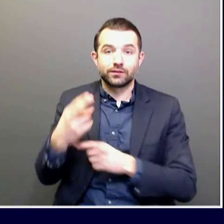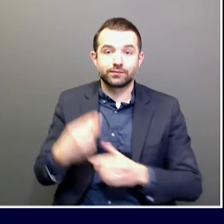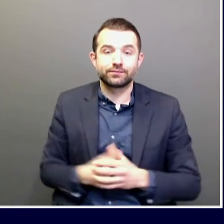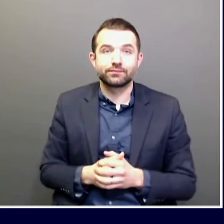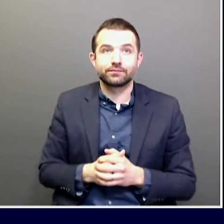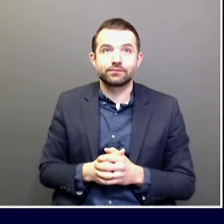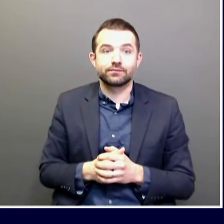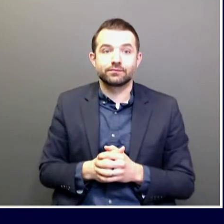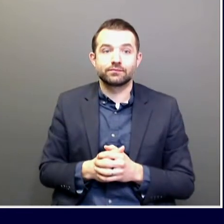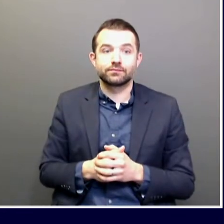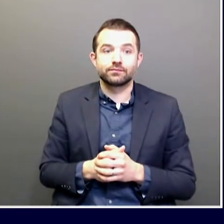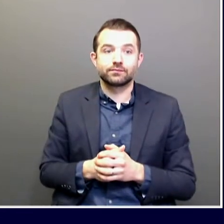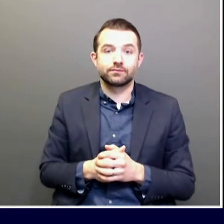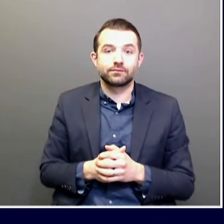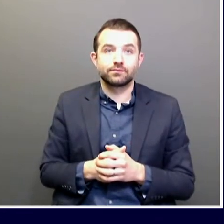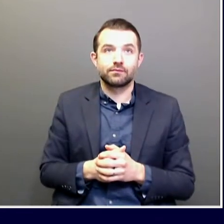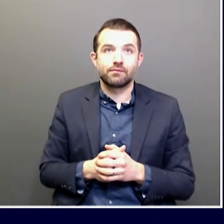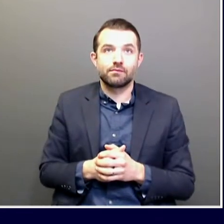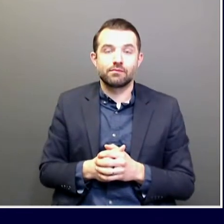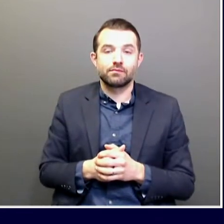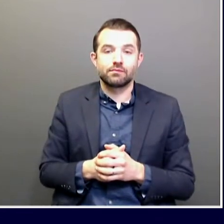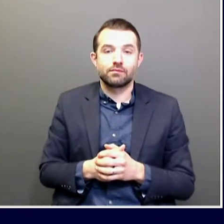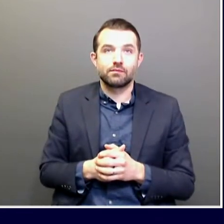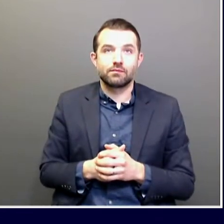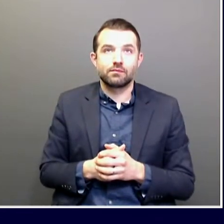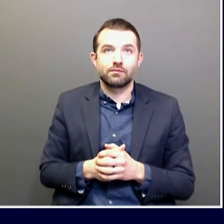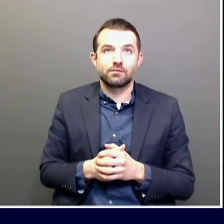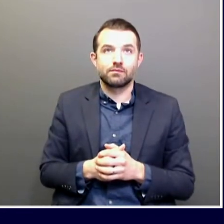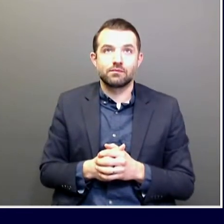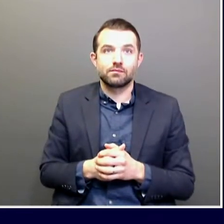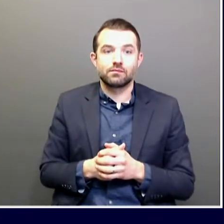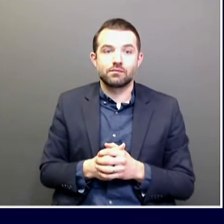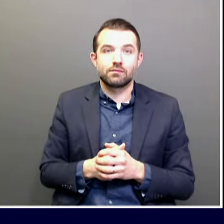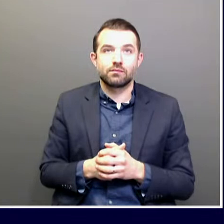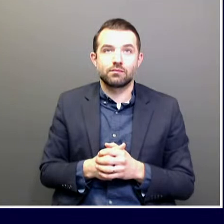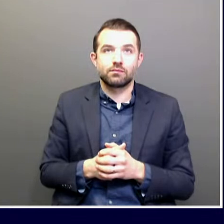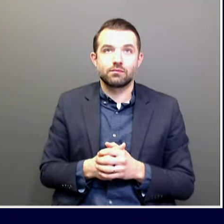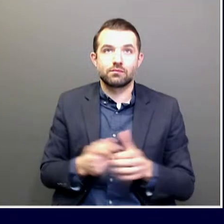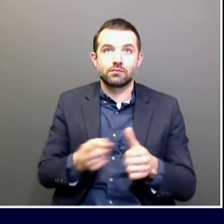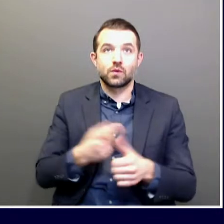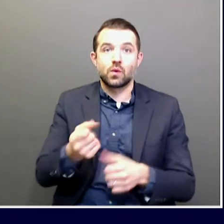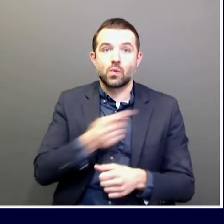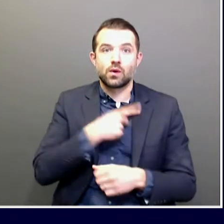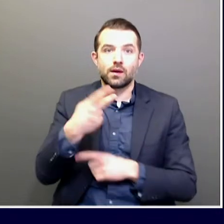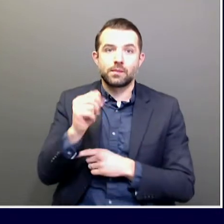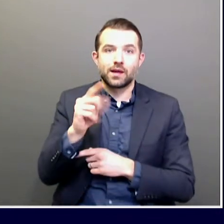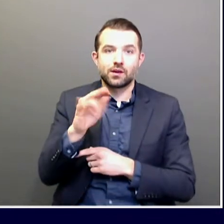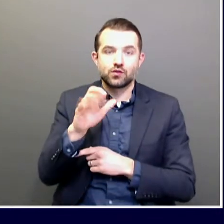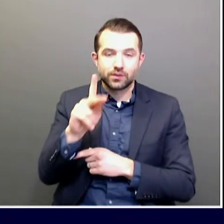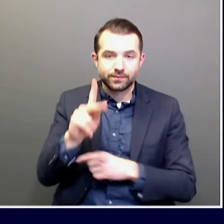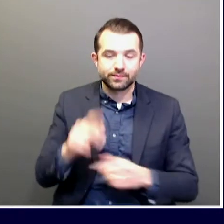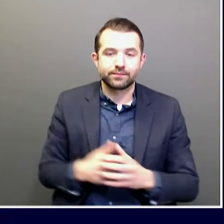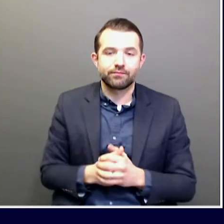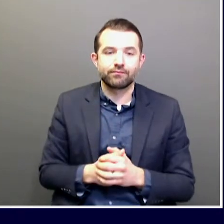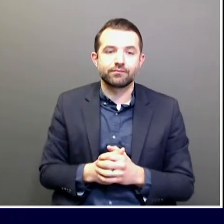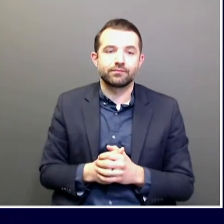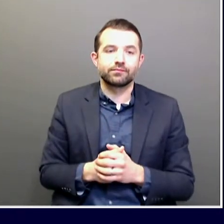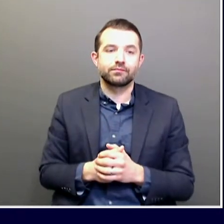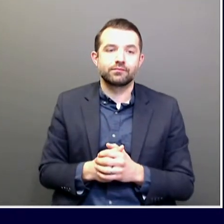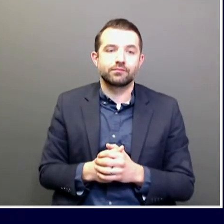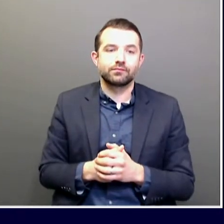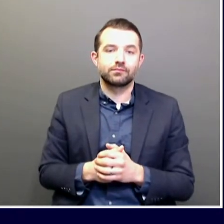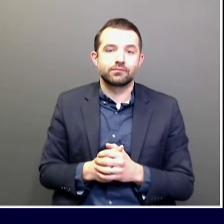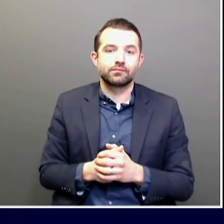We would love to know if Maine CDC has any thoughts on the